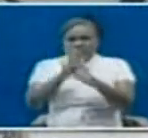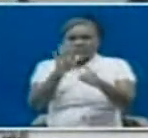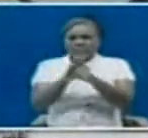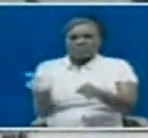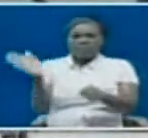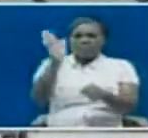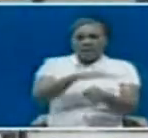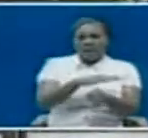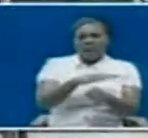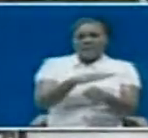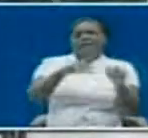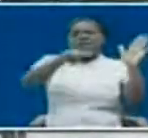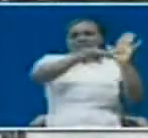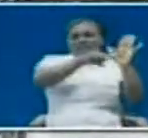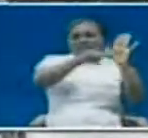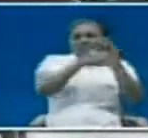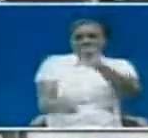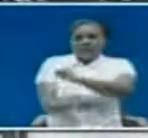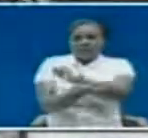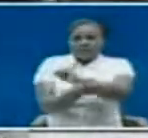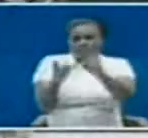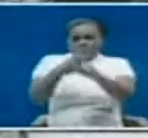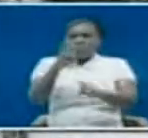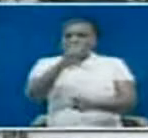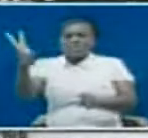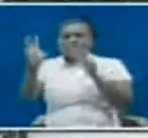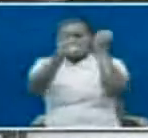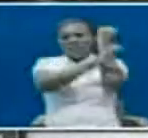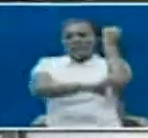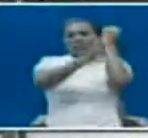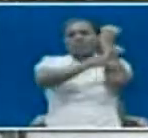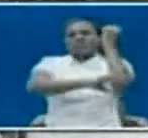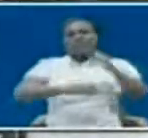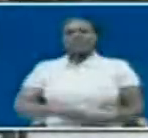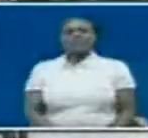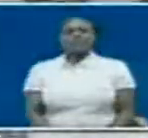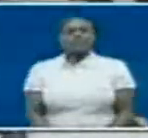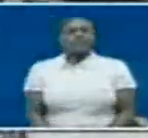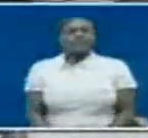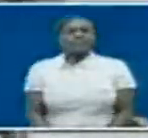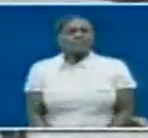back the effects of negative travel advisories by Western countries.